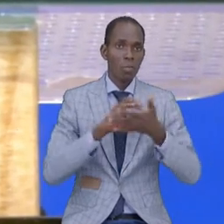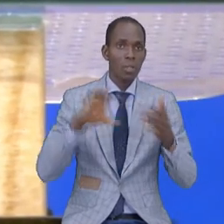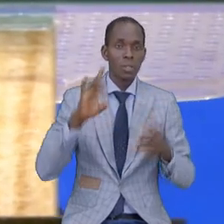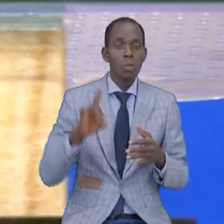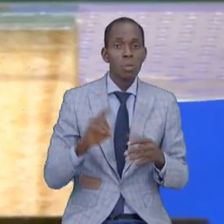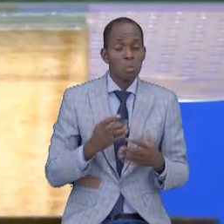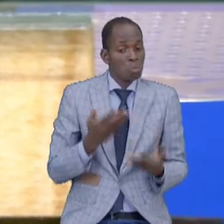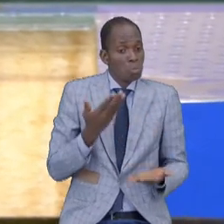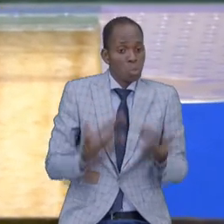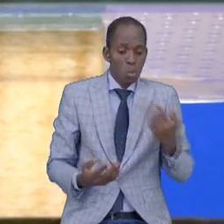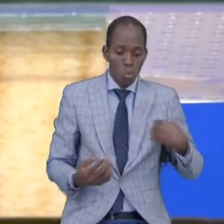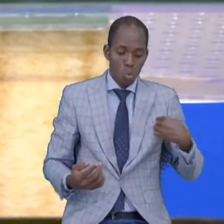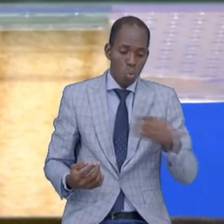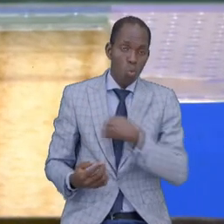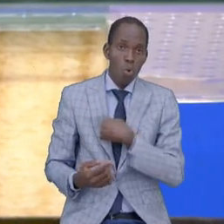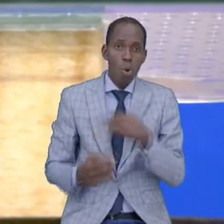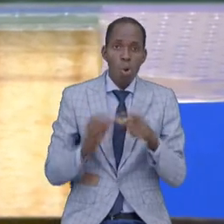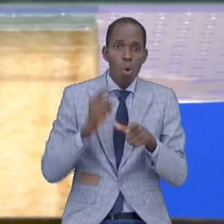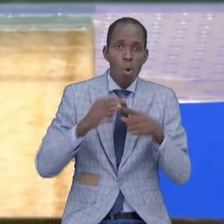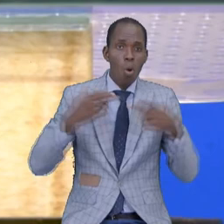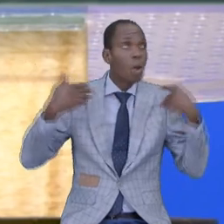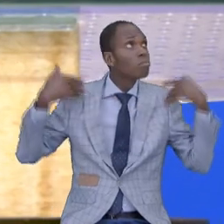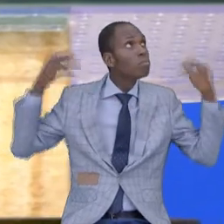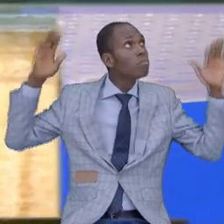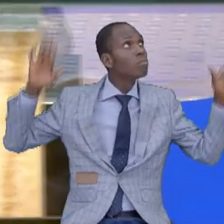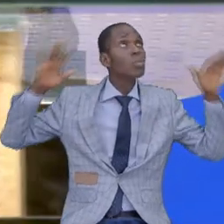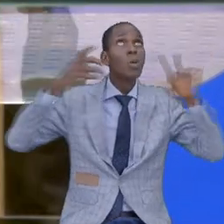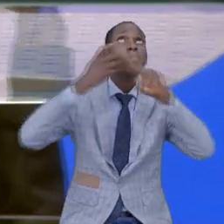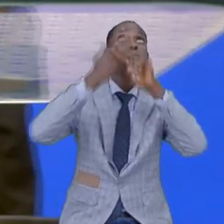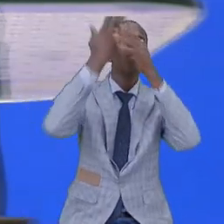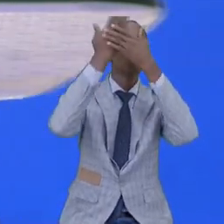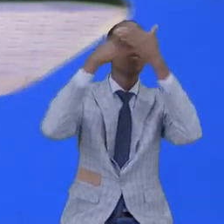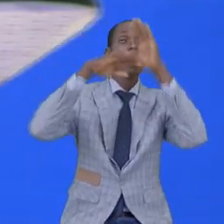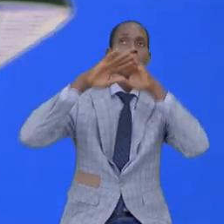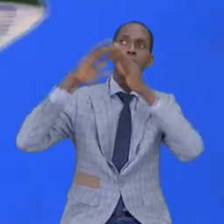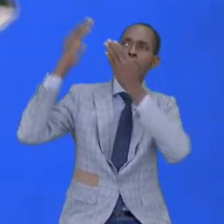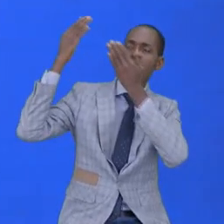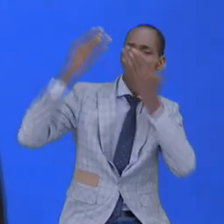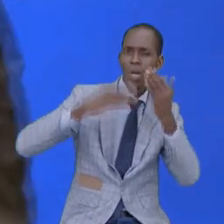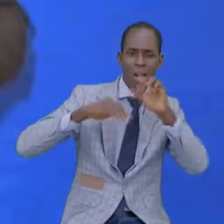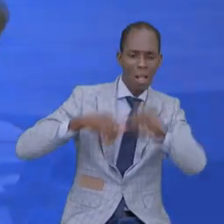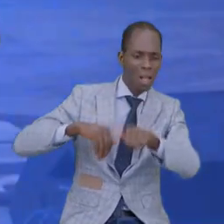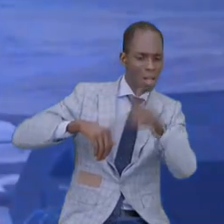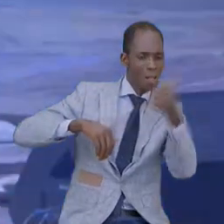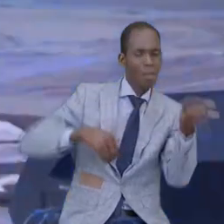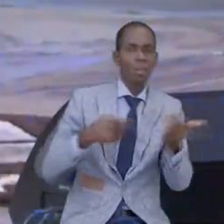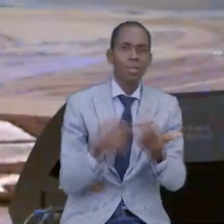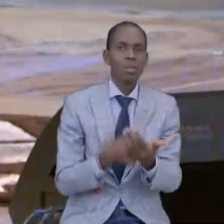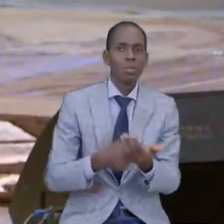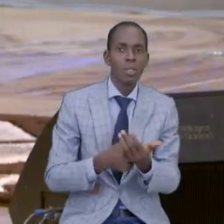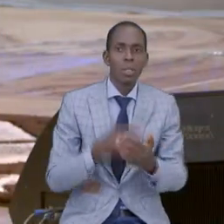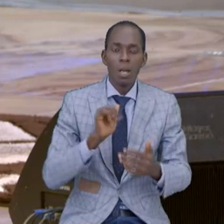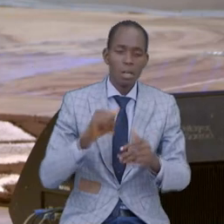an angel from heaven preach any other gospel, the gospel that does